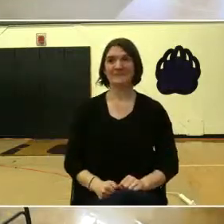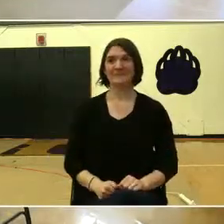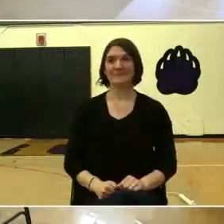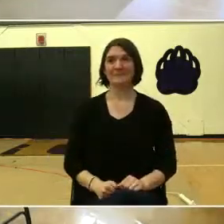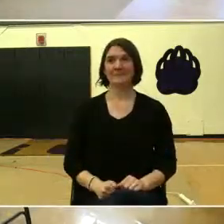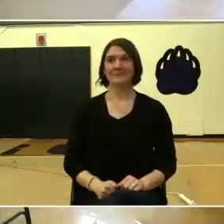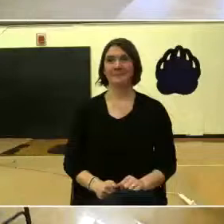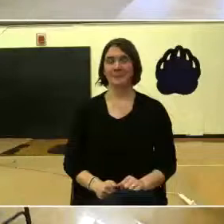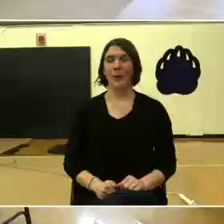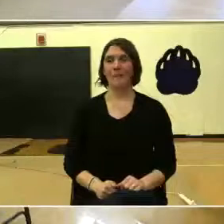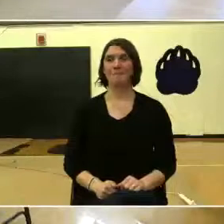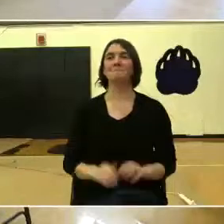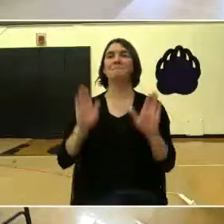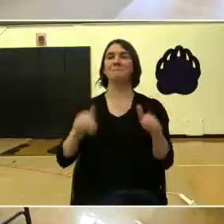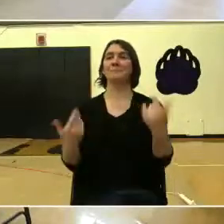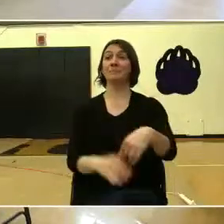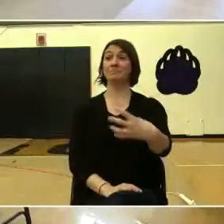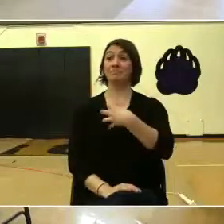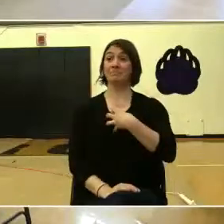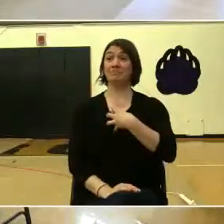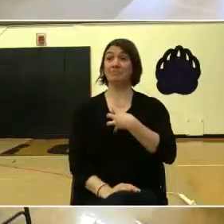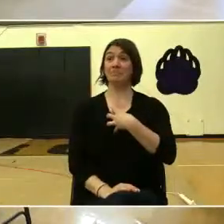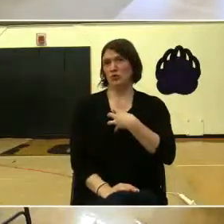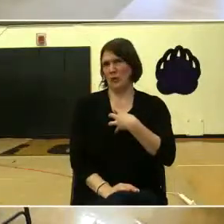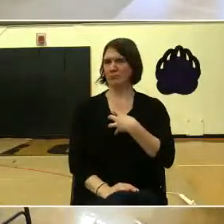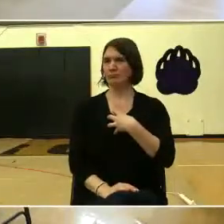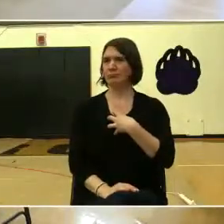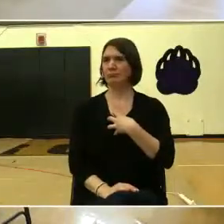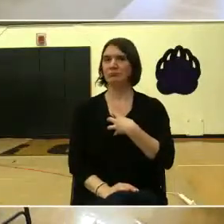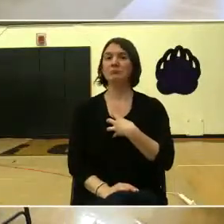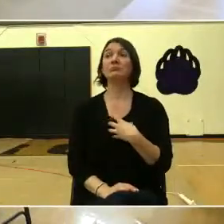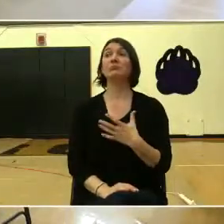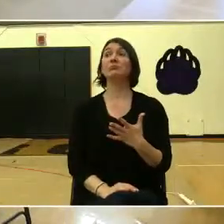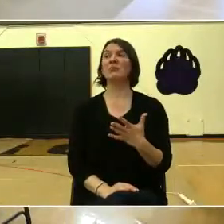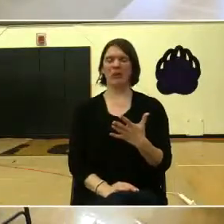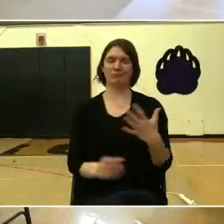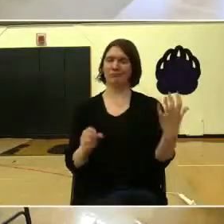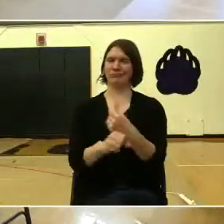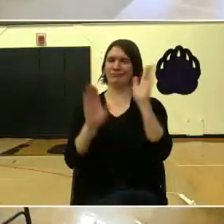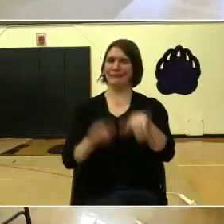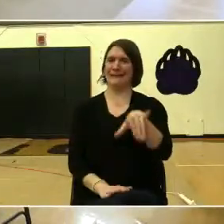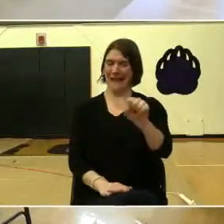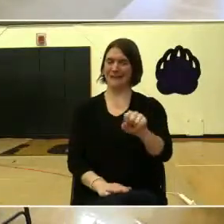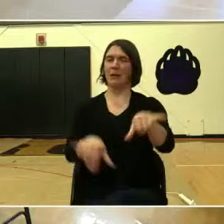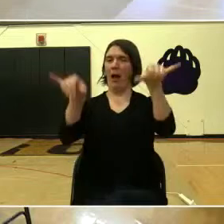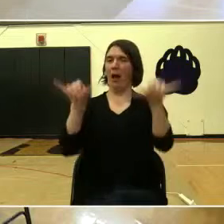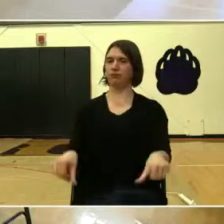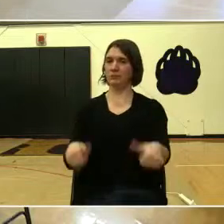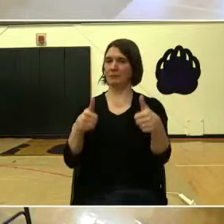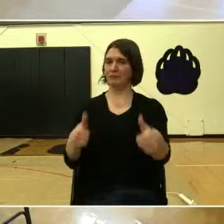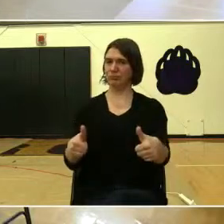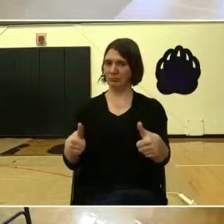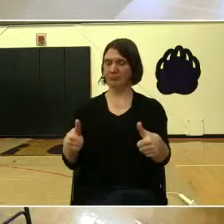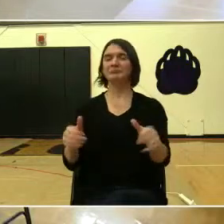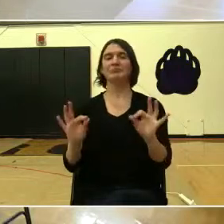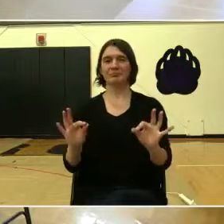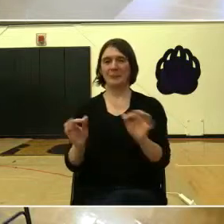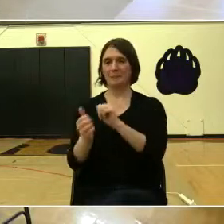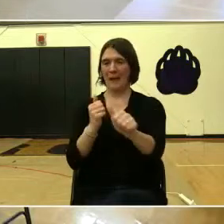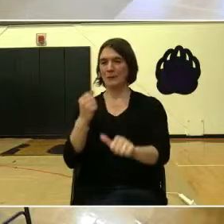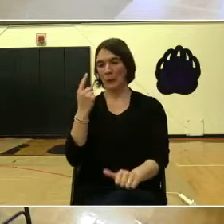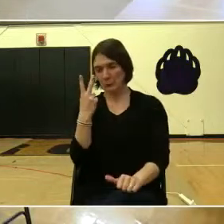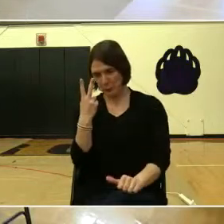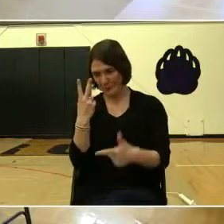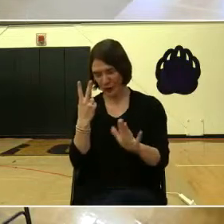I thank you all those opposed please rise and say nay the eyes appear to have have it the eyes do have it and you've adopted